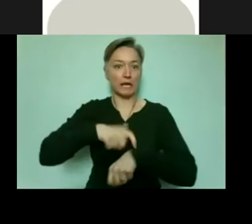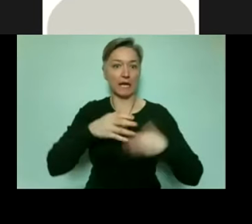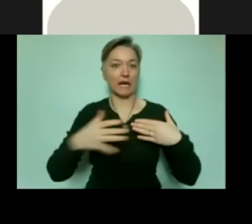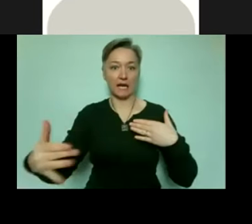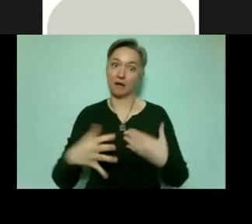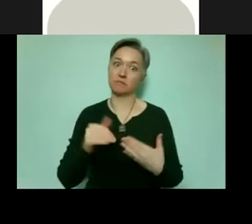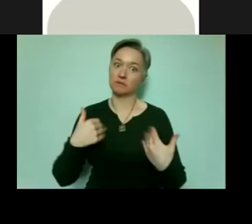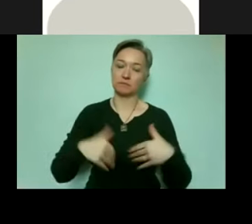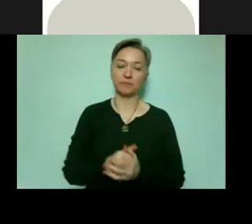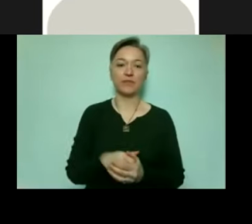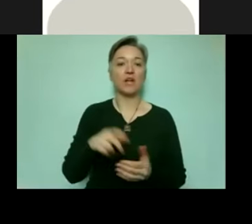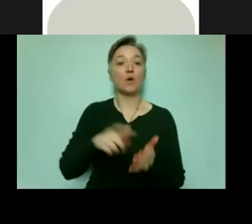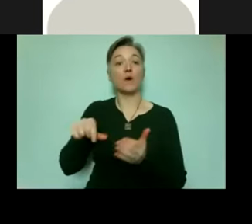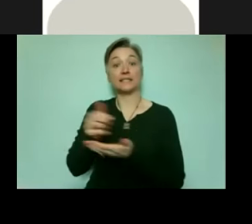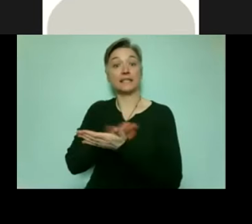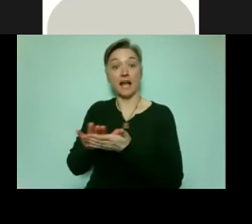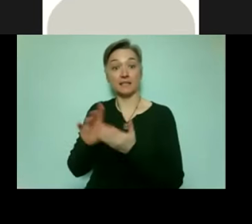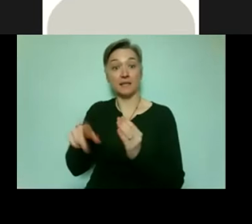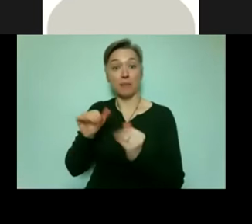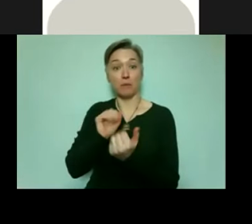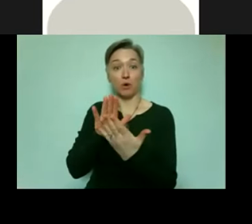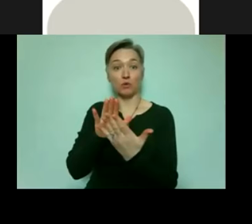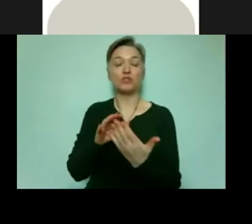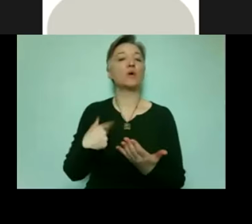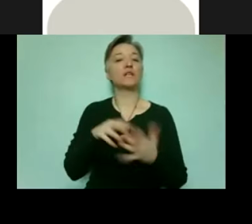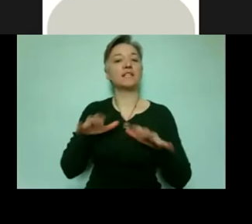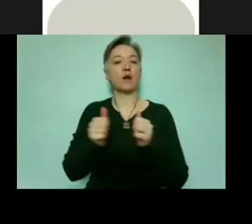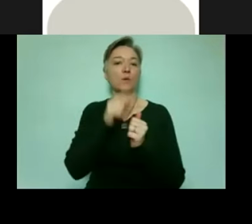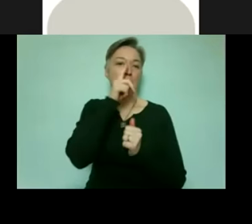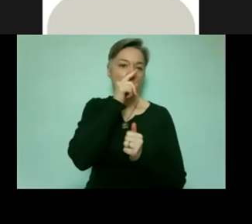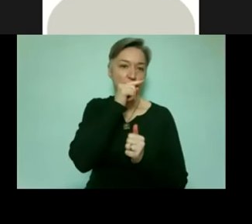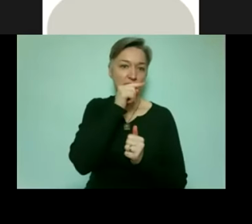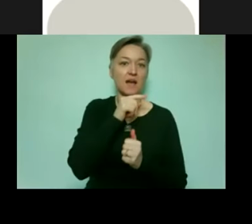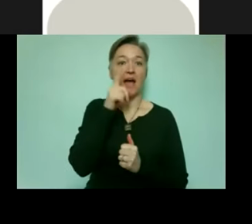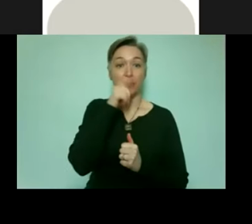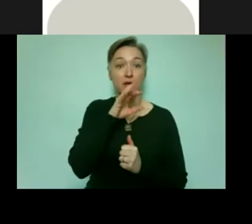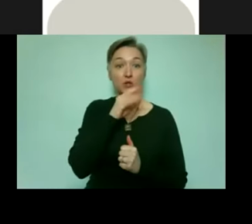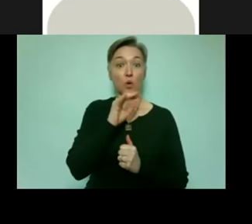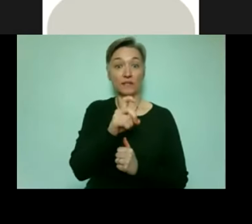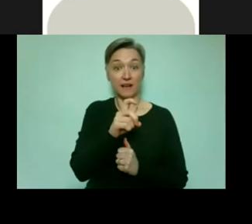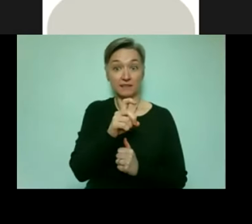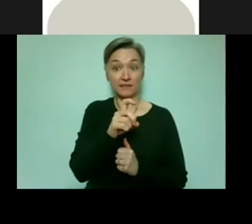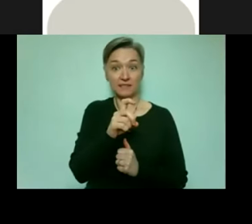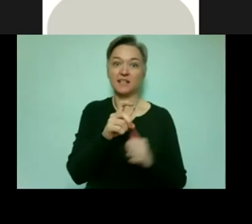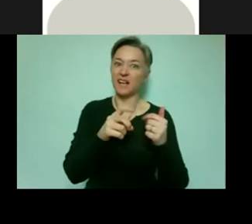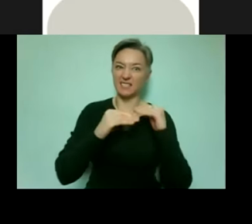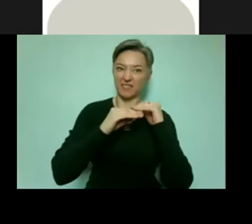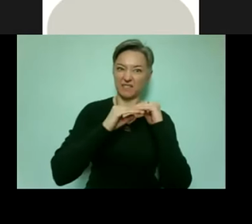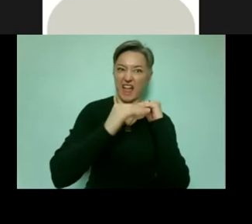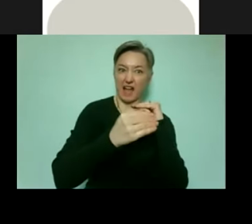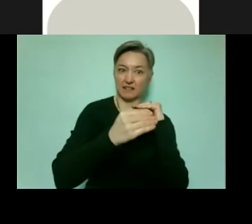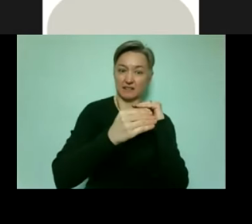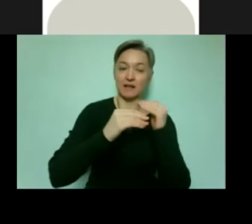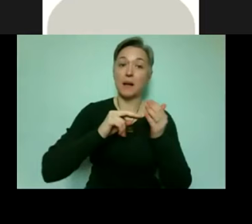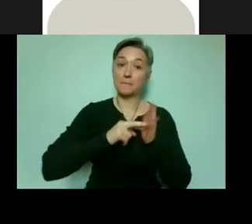The other nice feature of this approach is that we did this in the mouse, and the mouse cortex is lysencephalic, which means it's flat. And that means we